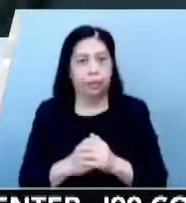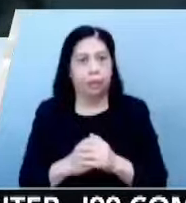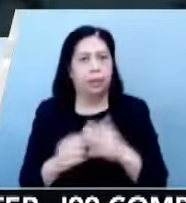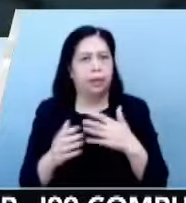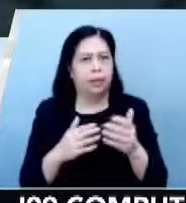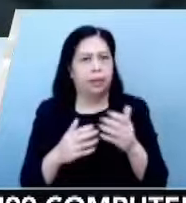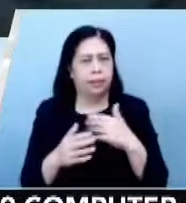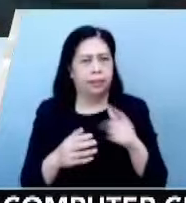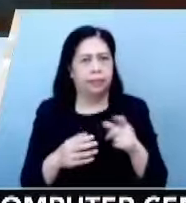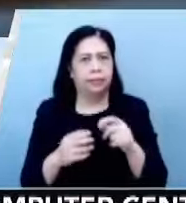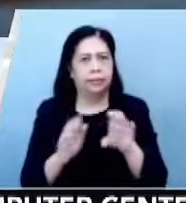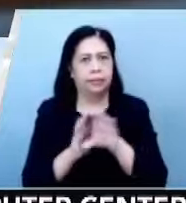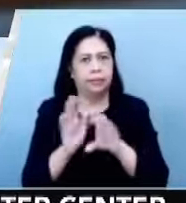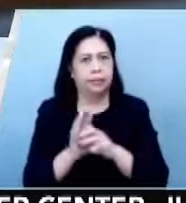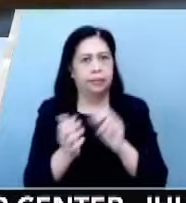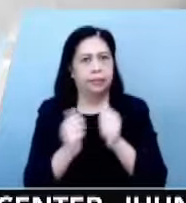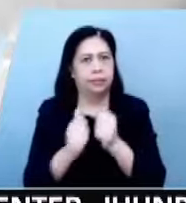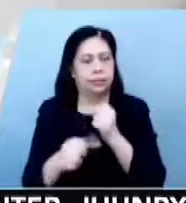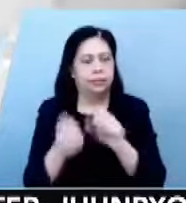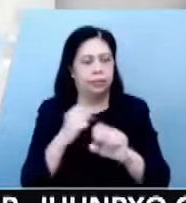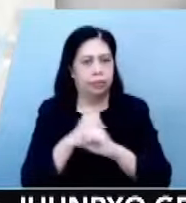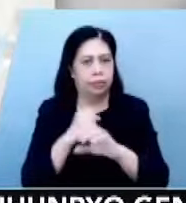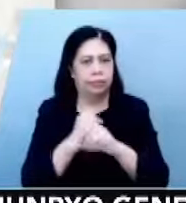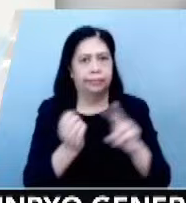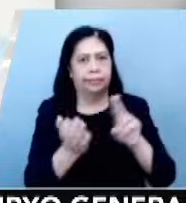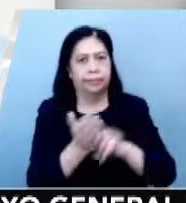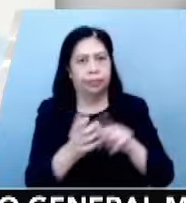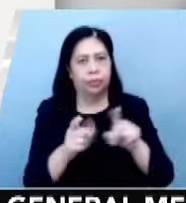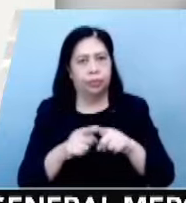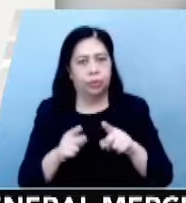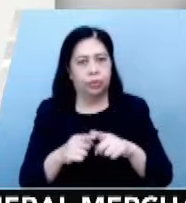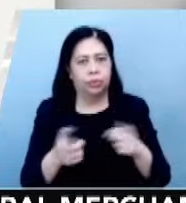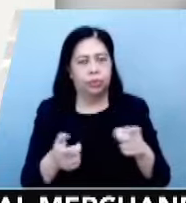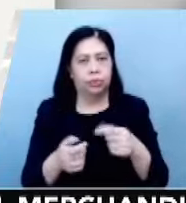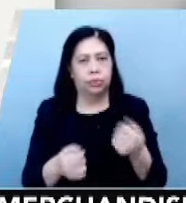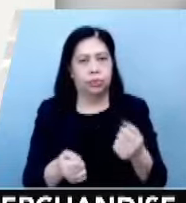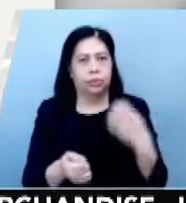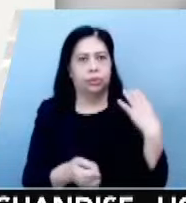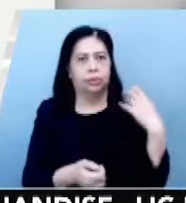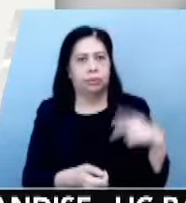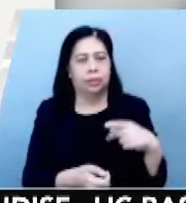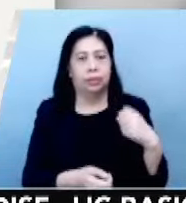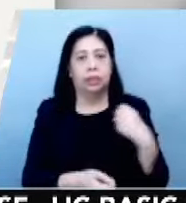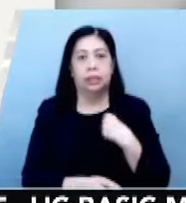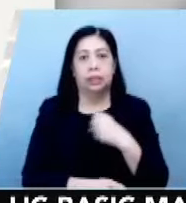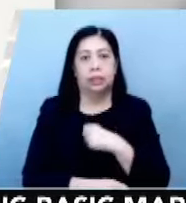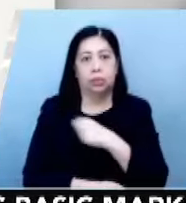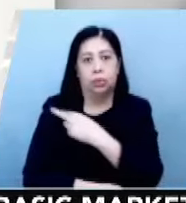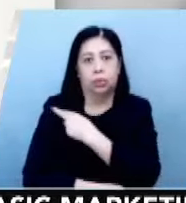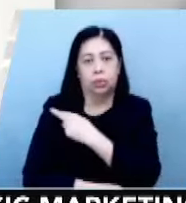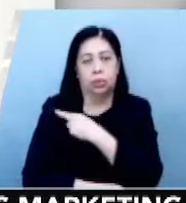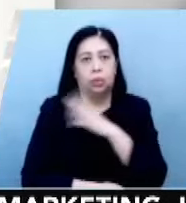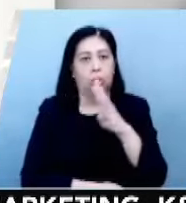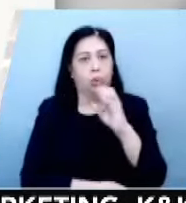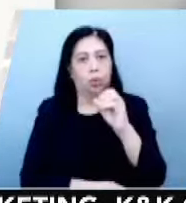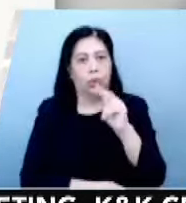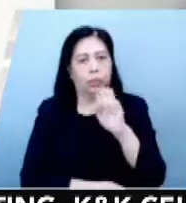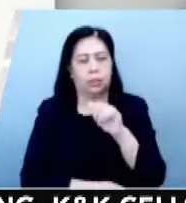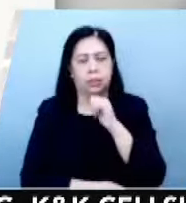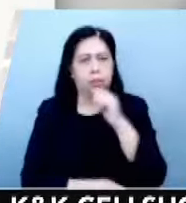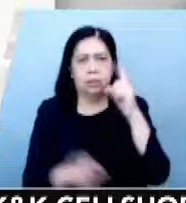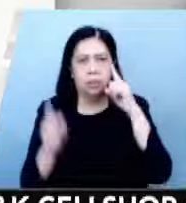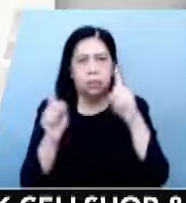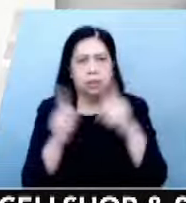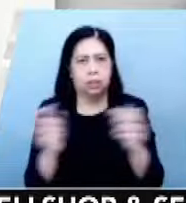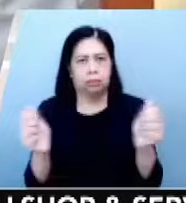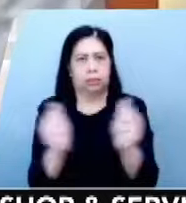change advocate, lumagda rin si Senate Committee on Constitutional Amendments Chairman Senator Robin Padilla na tutol daw sa pagboto ng magkasama ng Senado